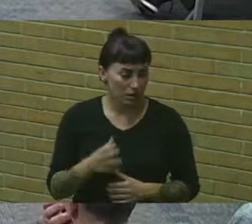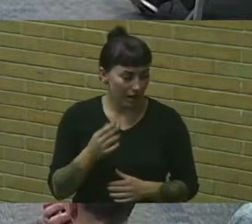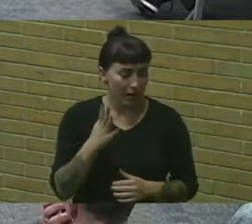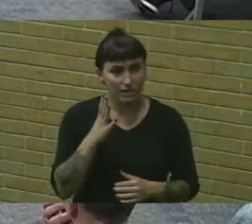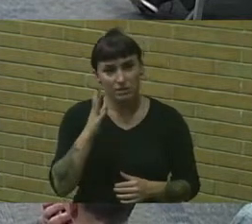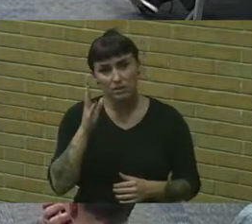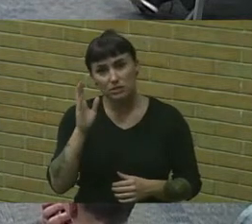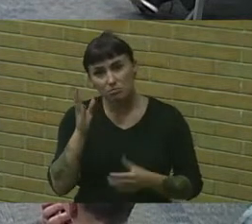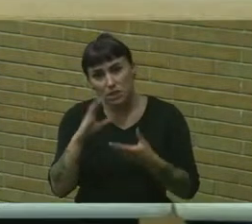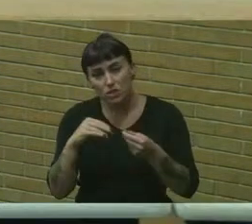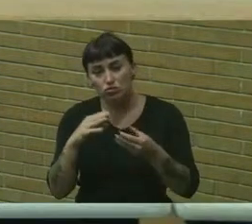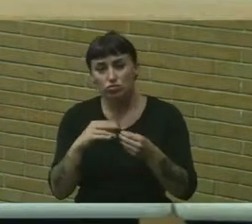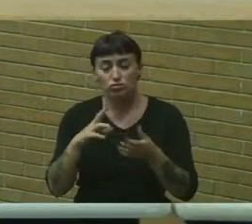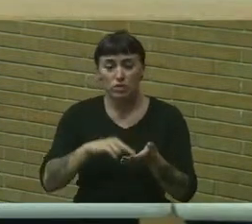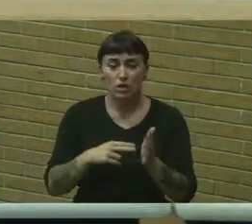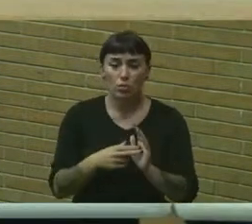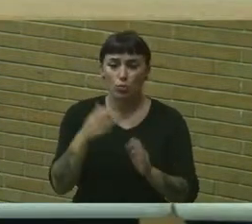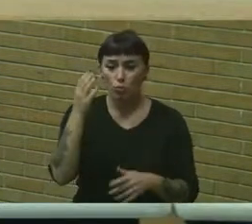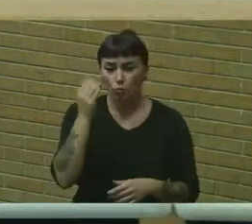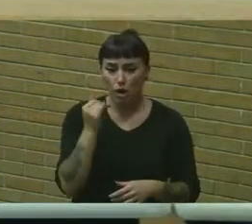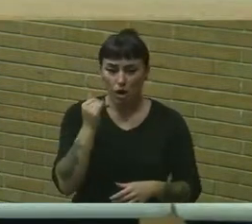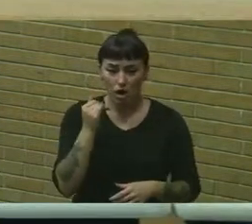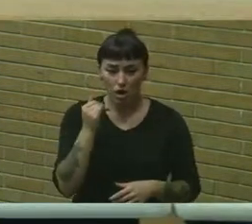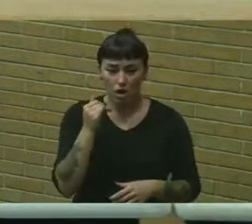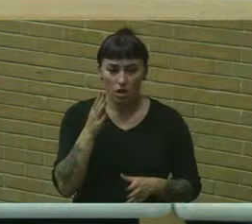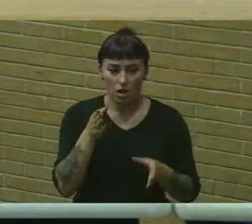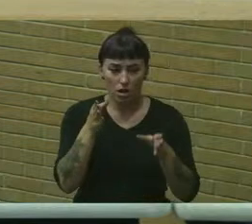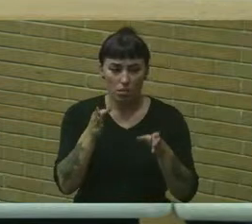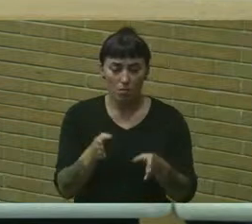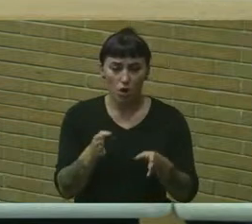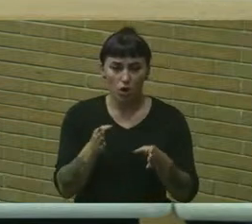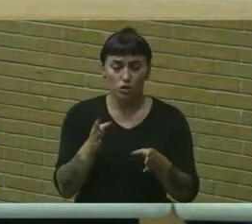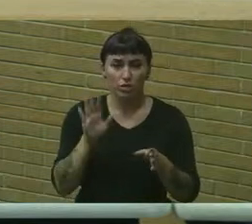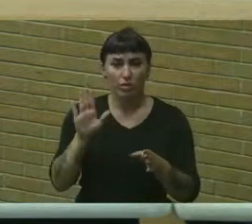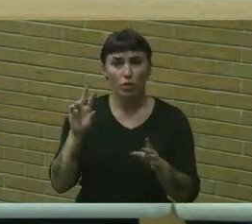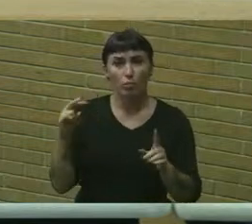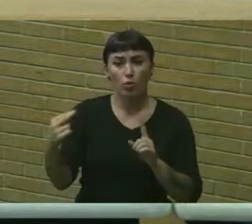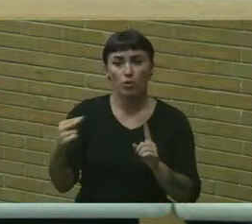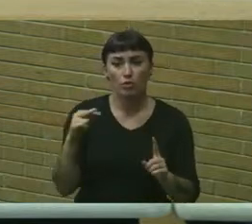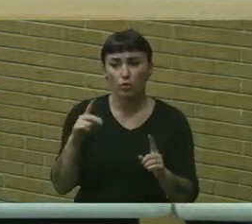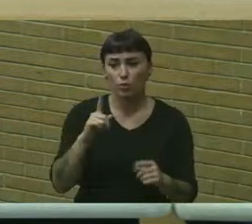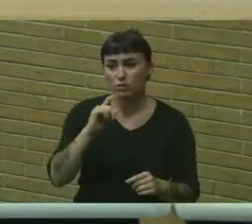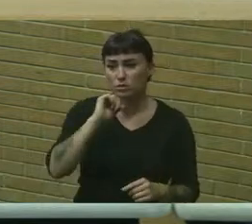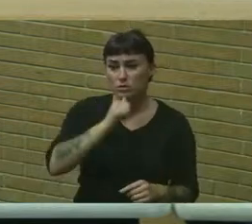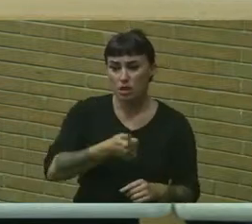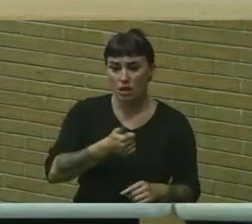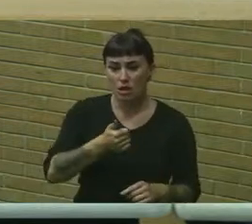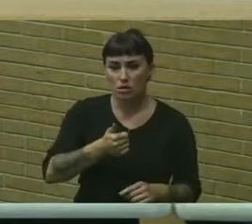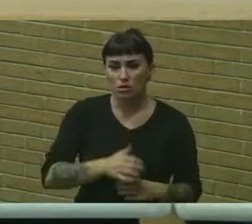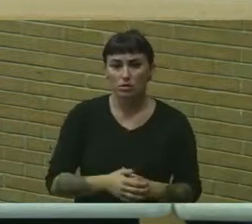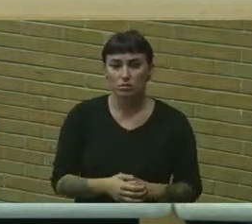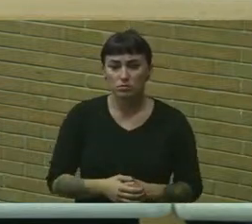speech indicating why person's point of view is not